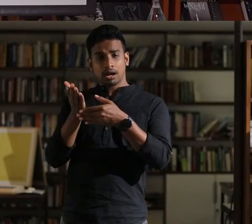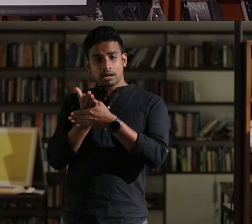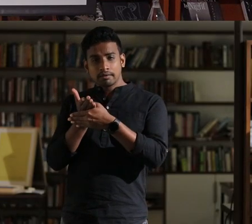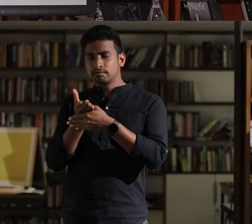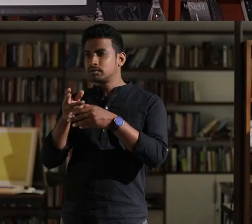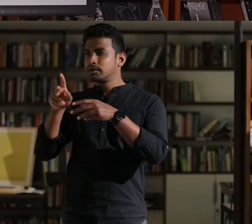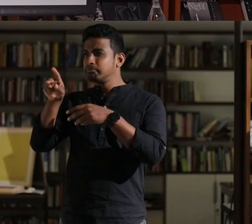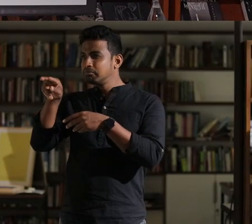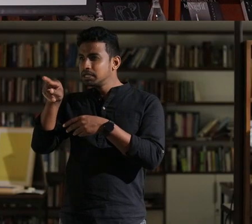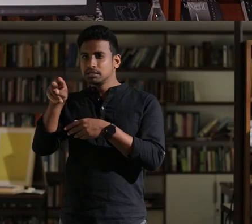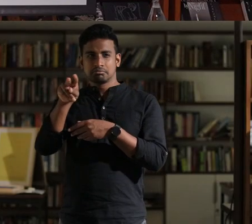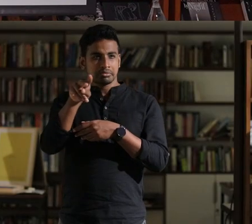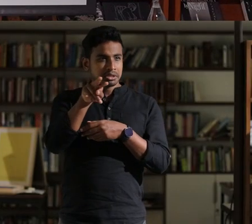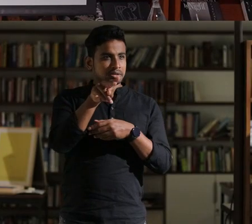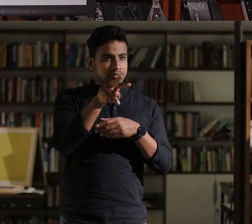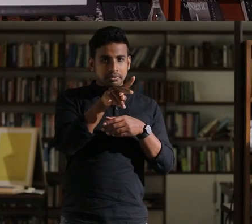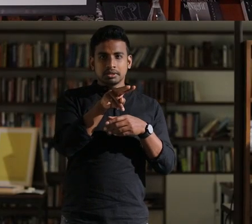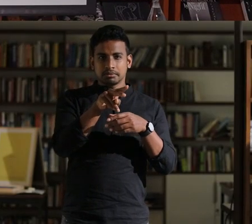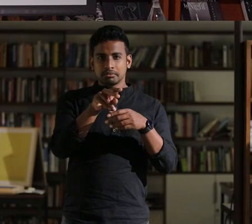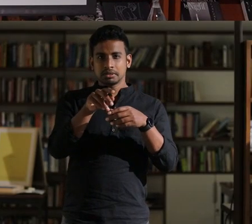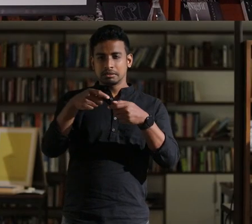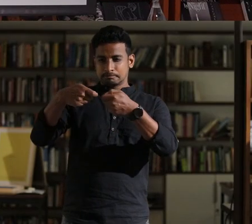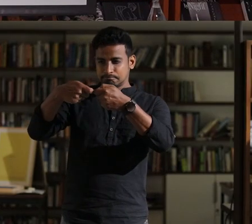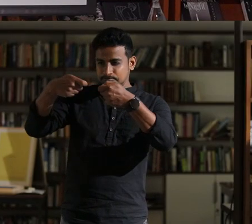us and make it mean something else?